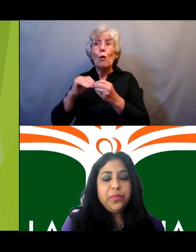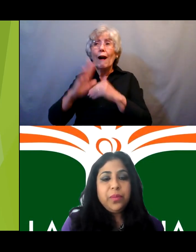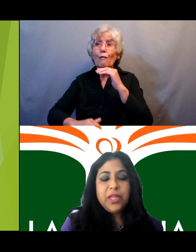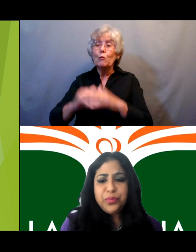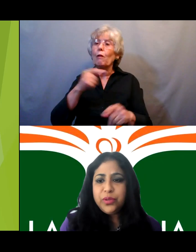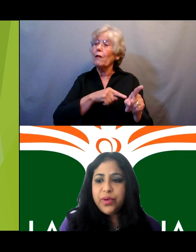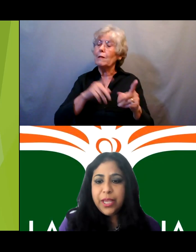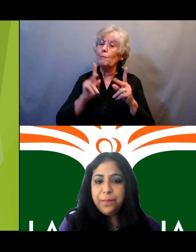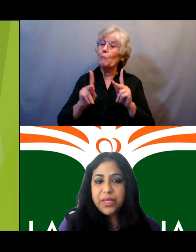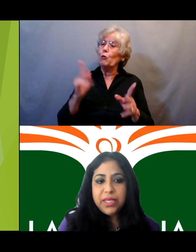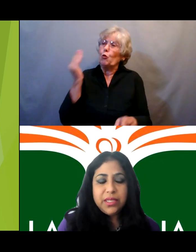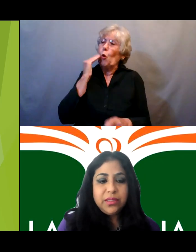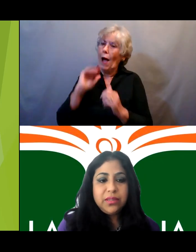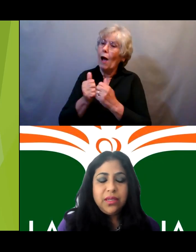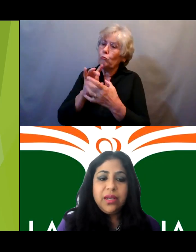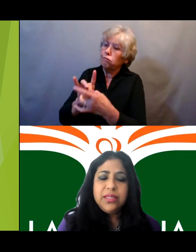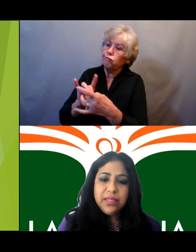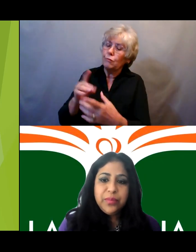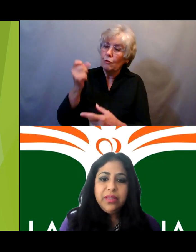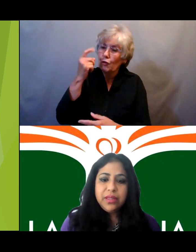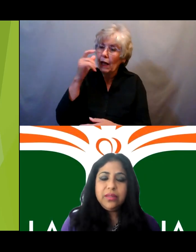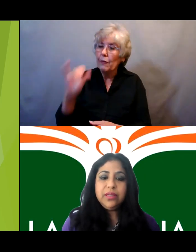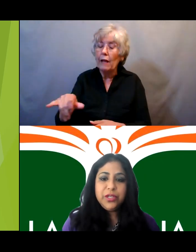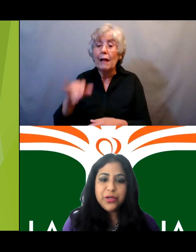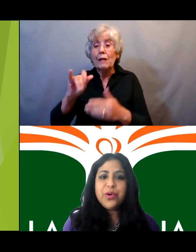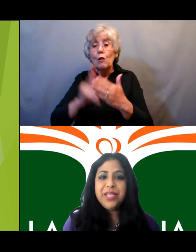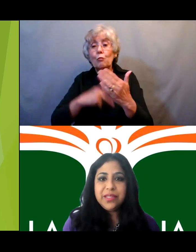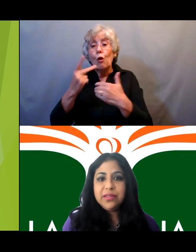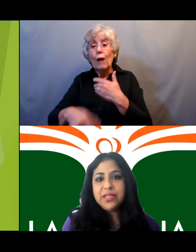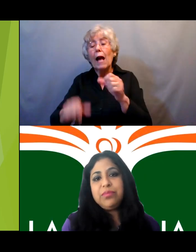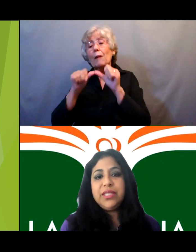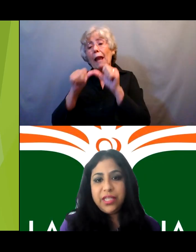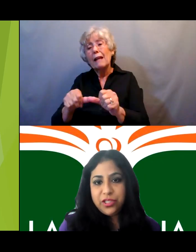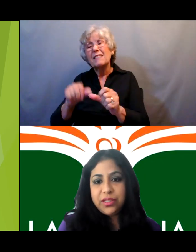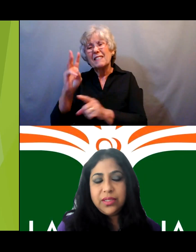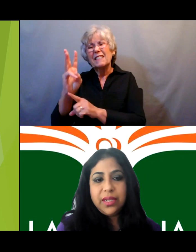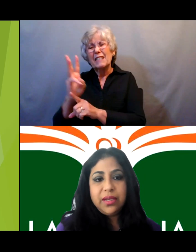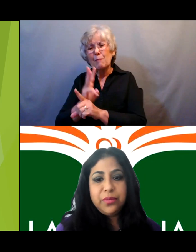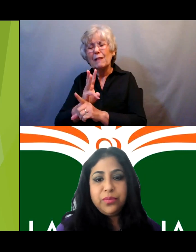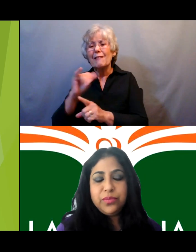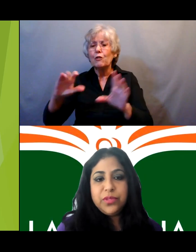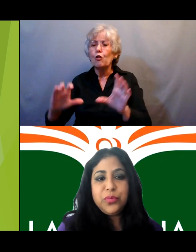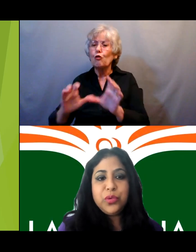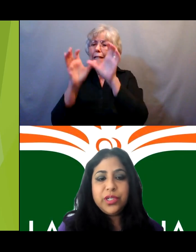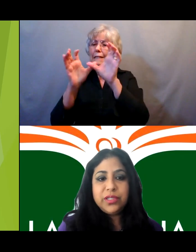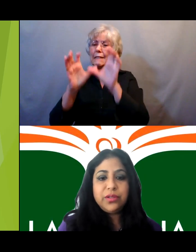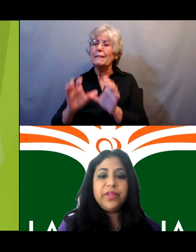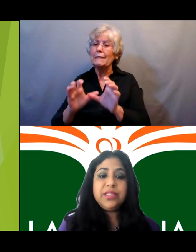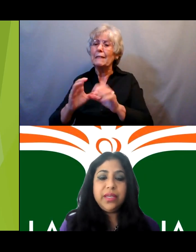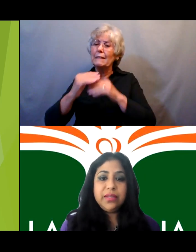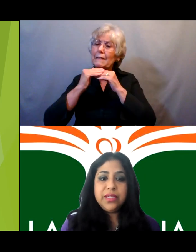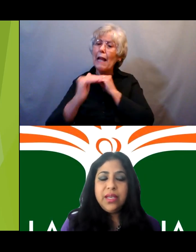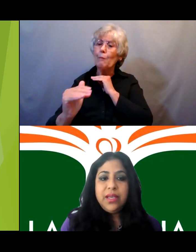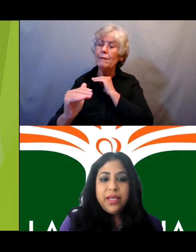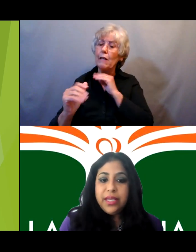So this program is a 6-month, crisis stabilization support